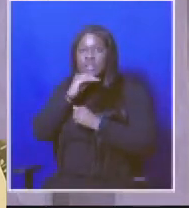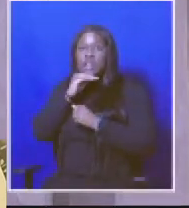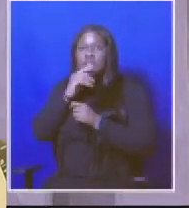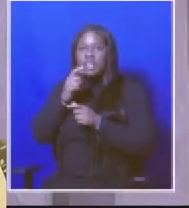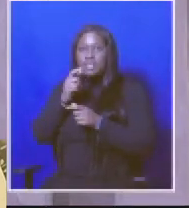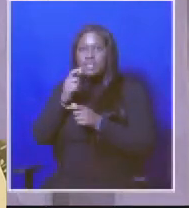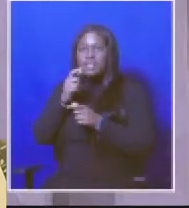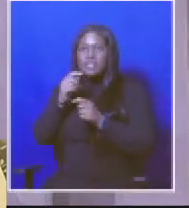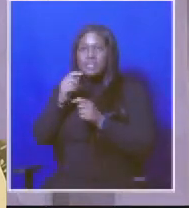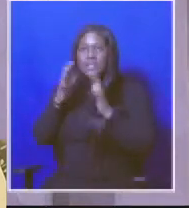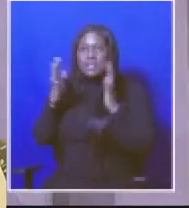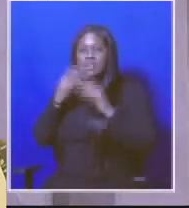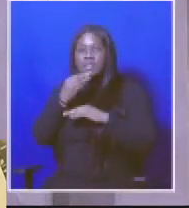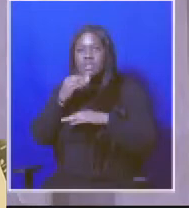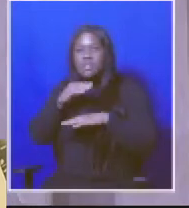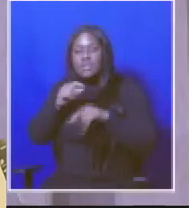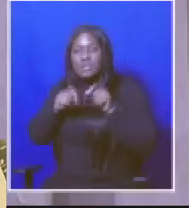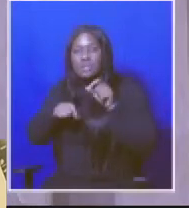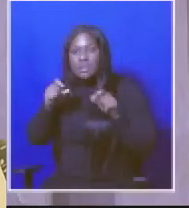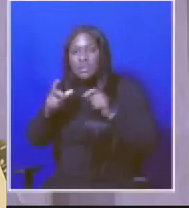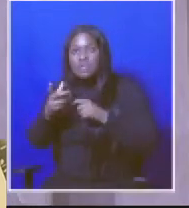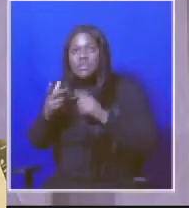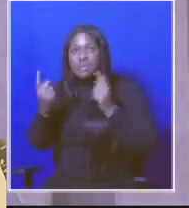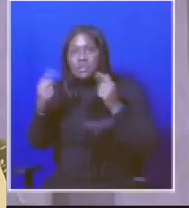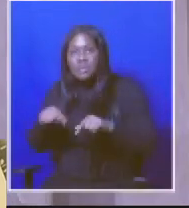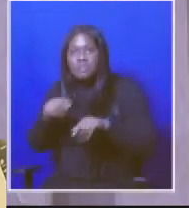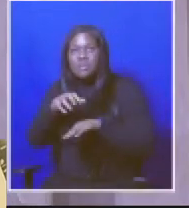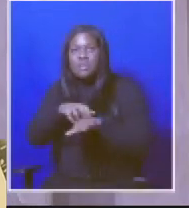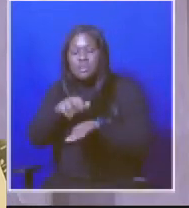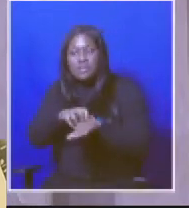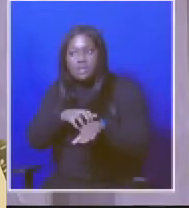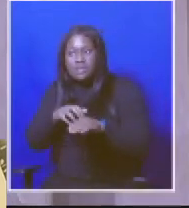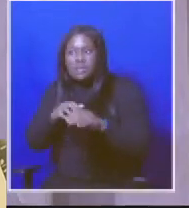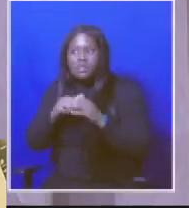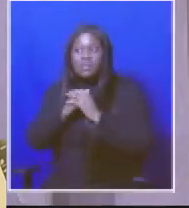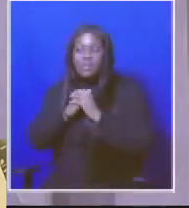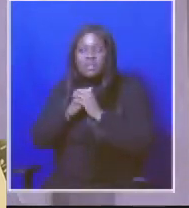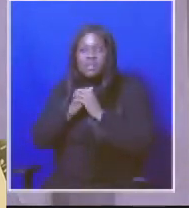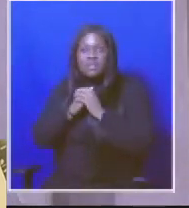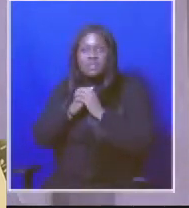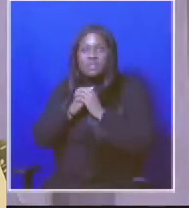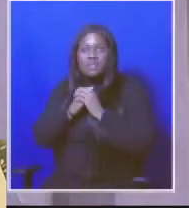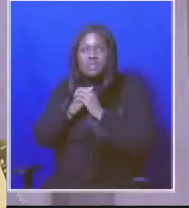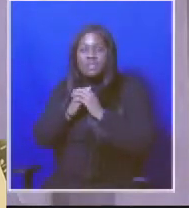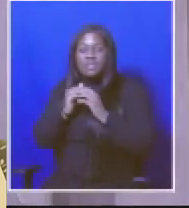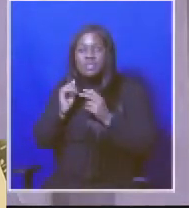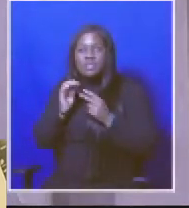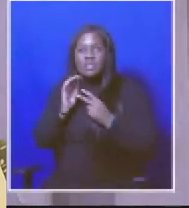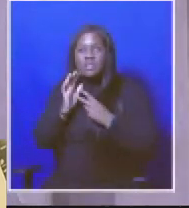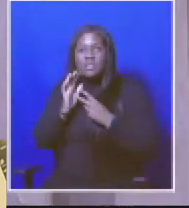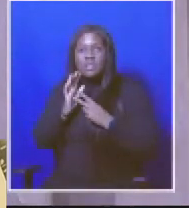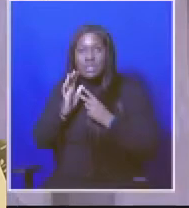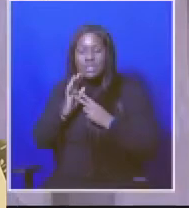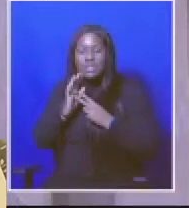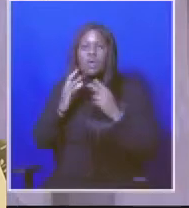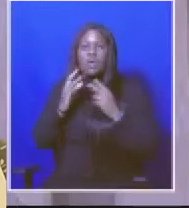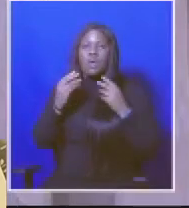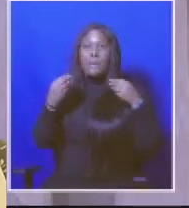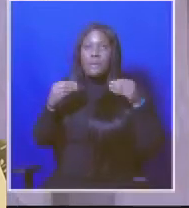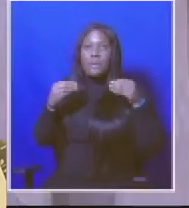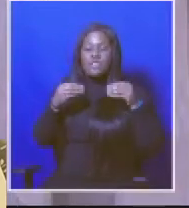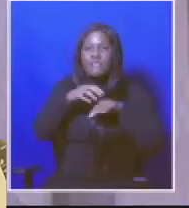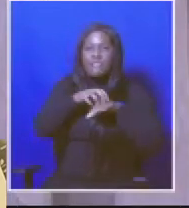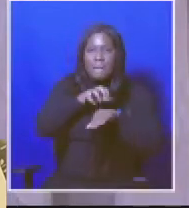people to come into agriculture without chasing anybody away. So the commercial farmers that are